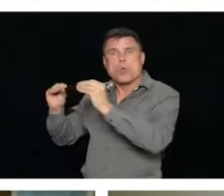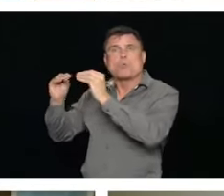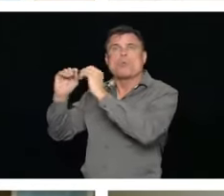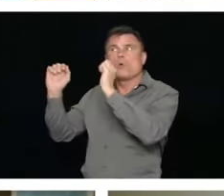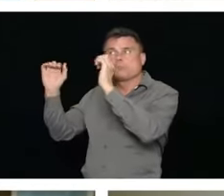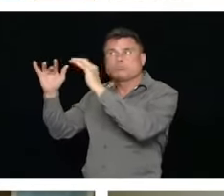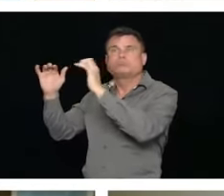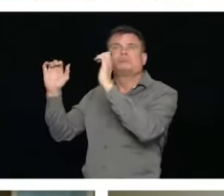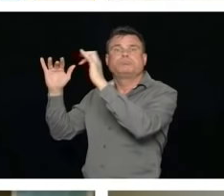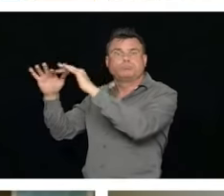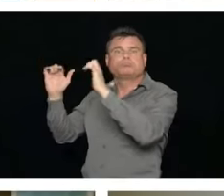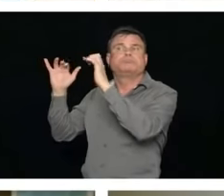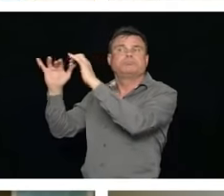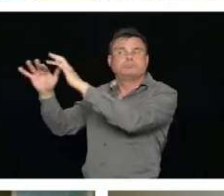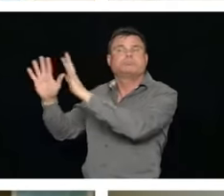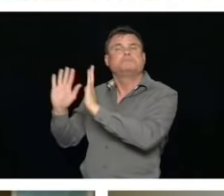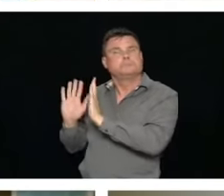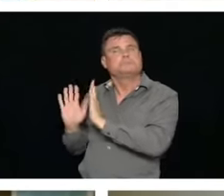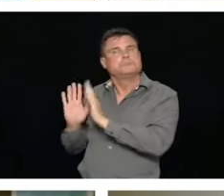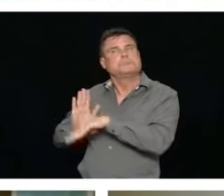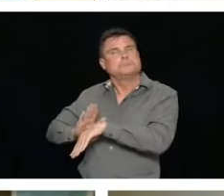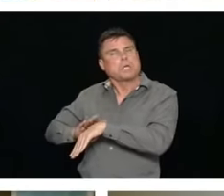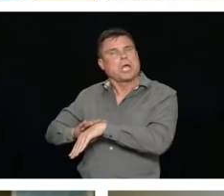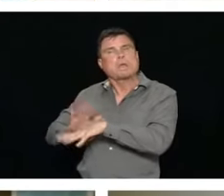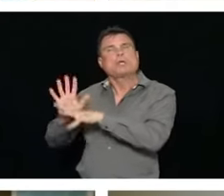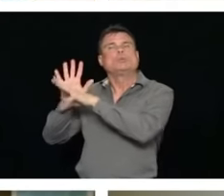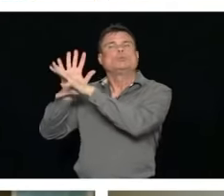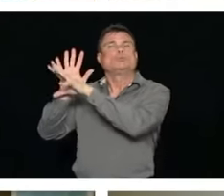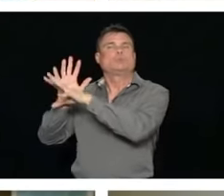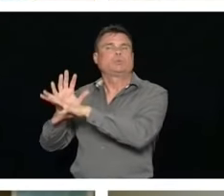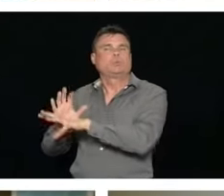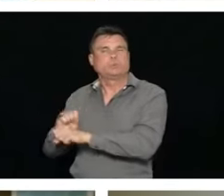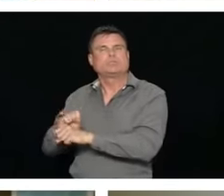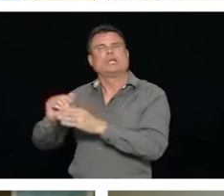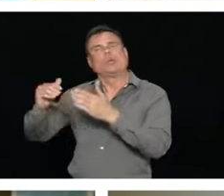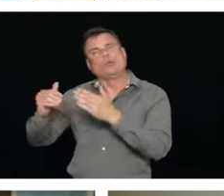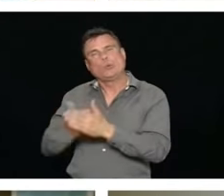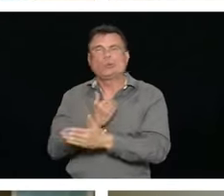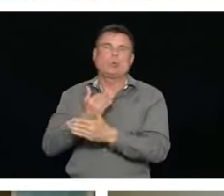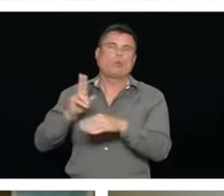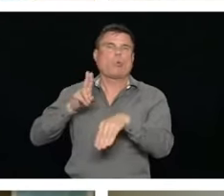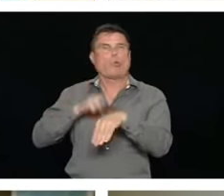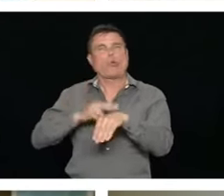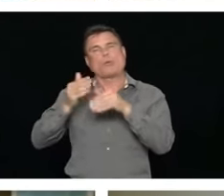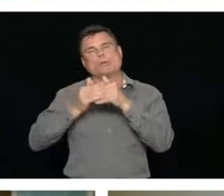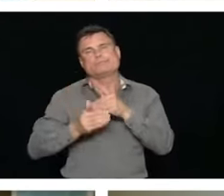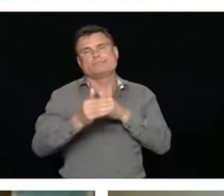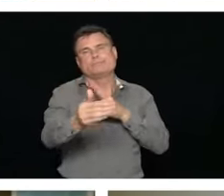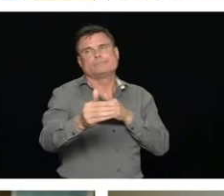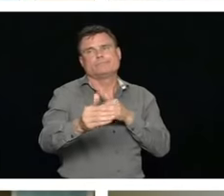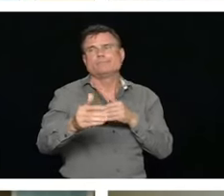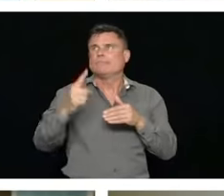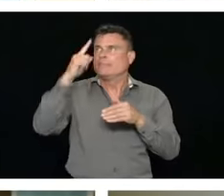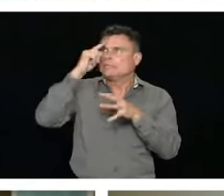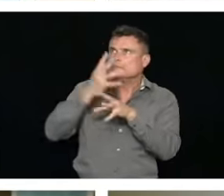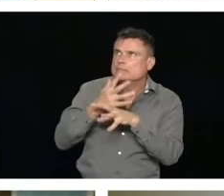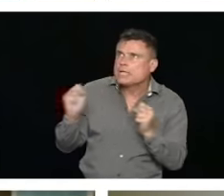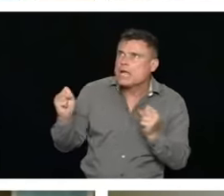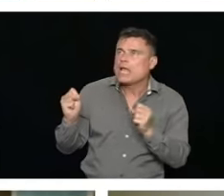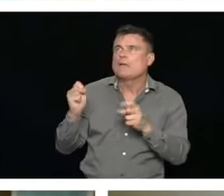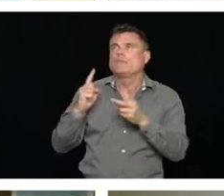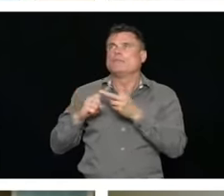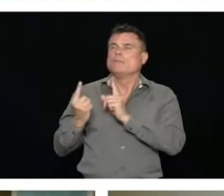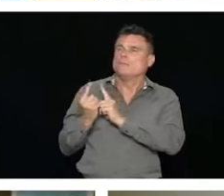safe practices. Businesses are introducing new health and safety protocols. Schools have had a very strict health and safety protocol. They've been open